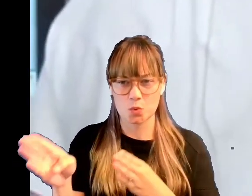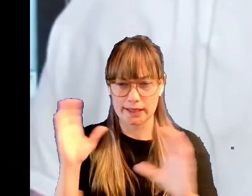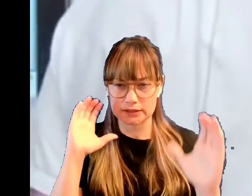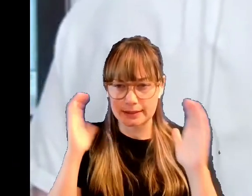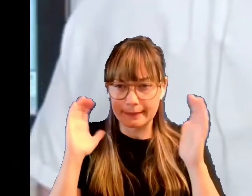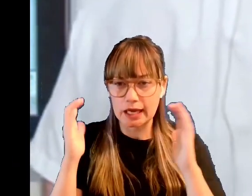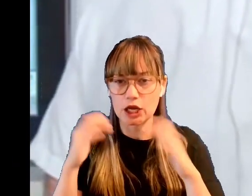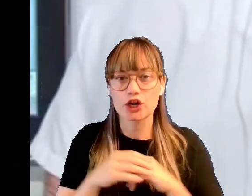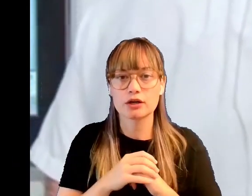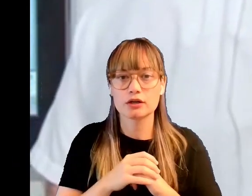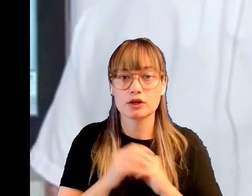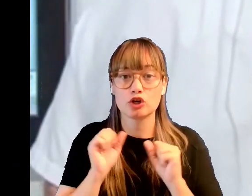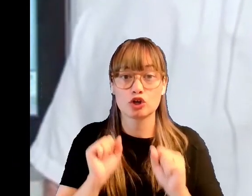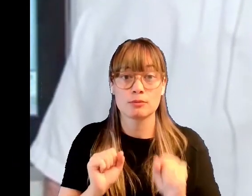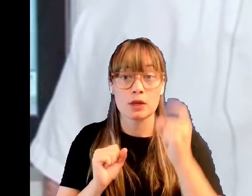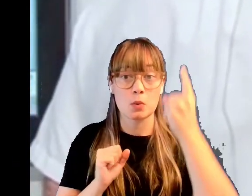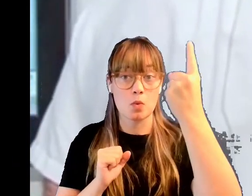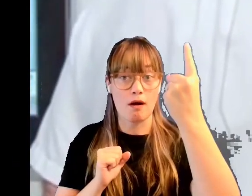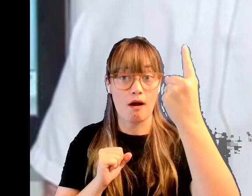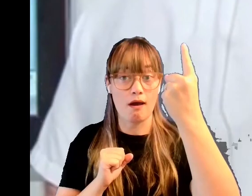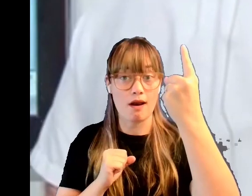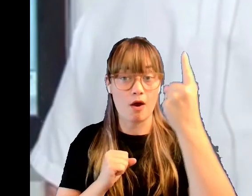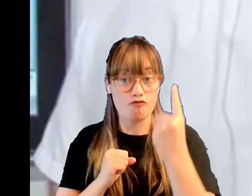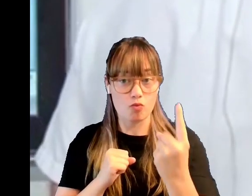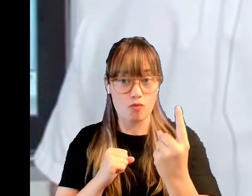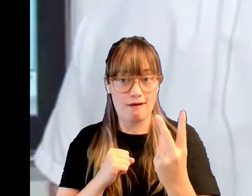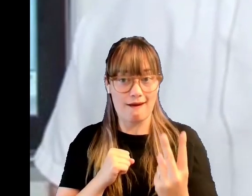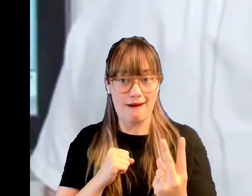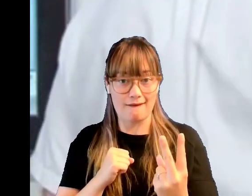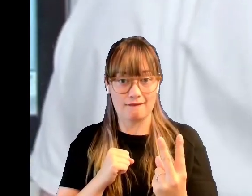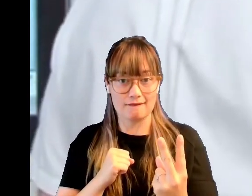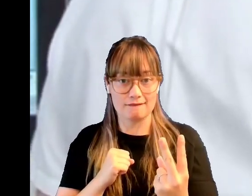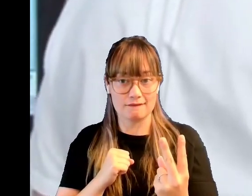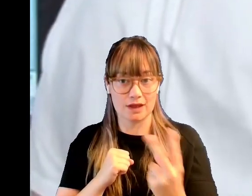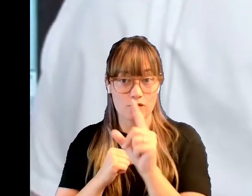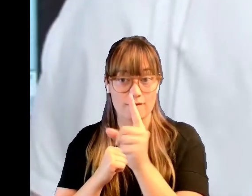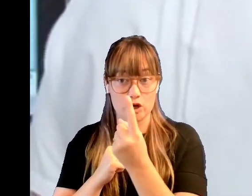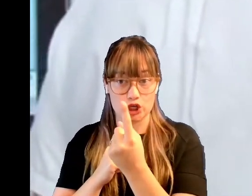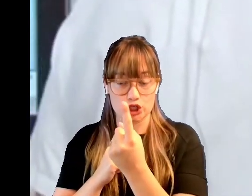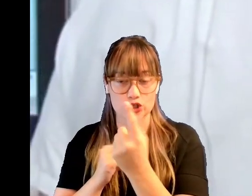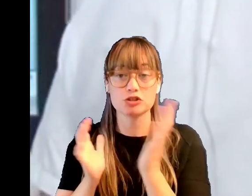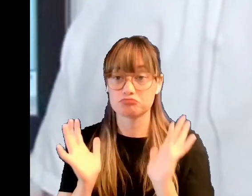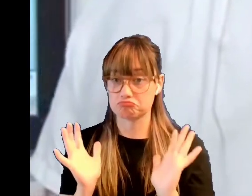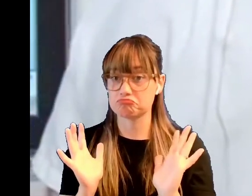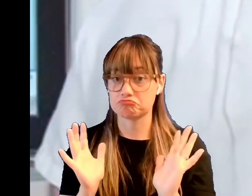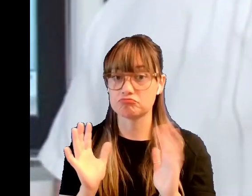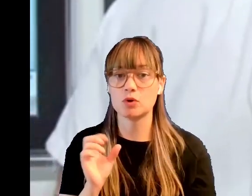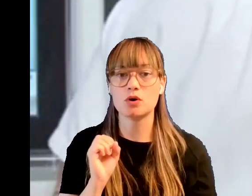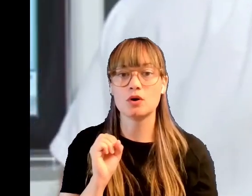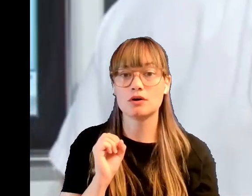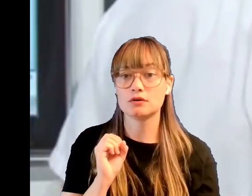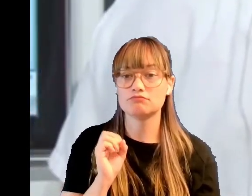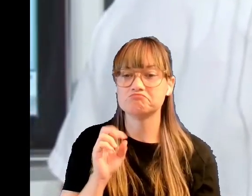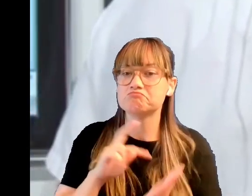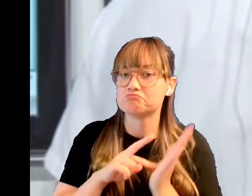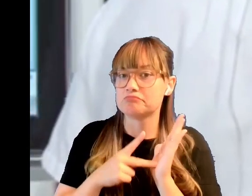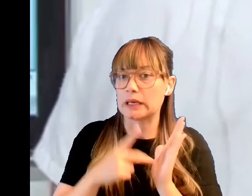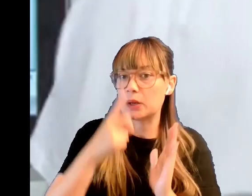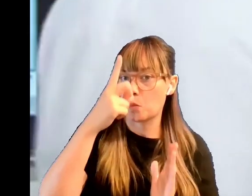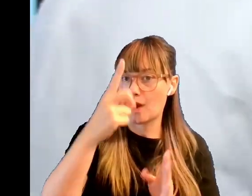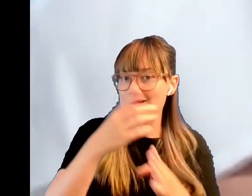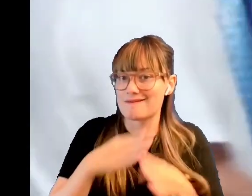it's 1 over 1/2 to the 1. So that's 1 divided